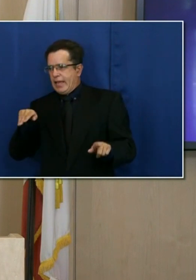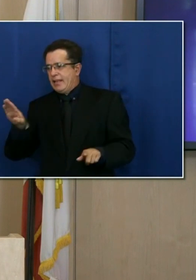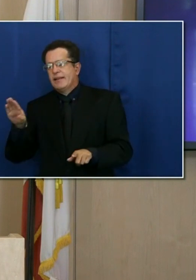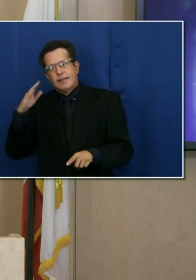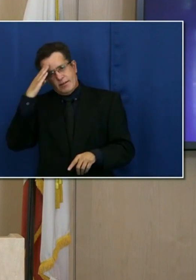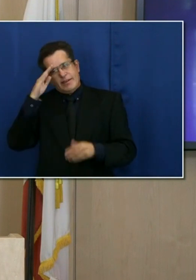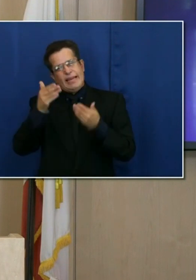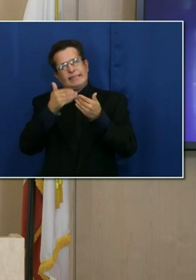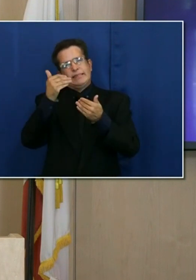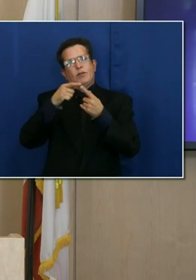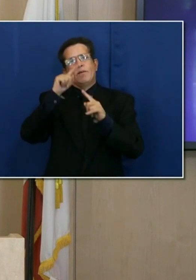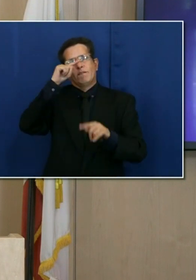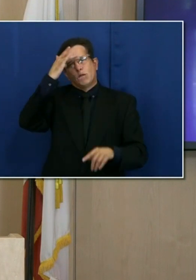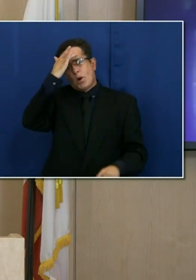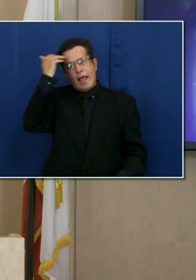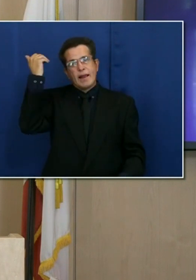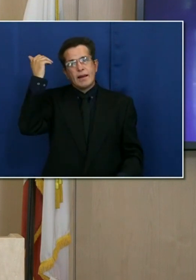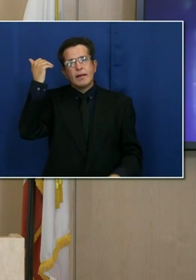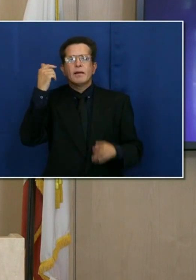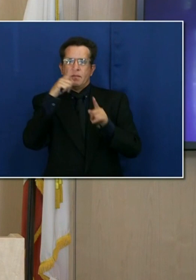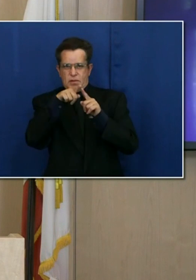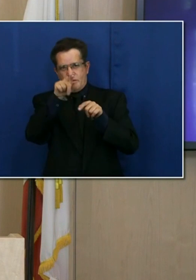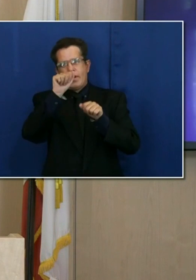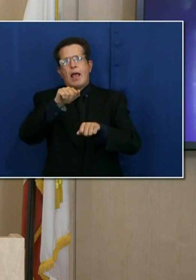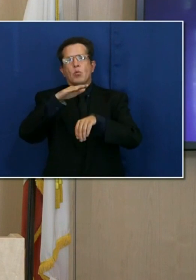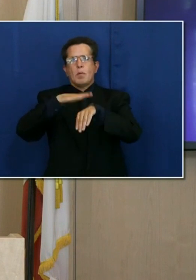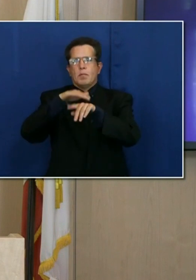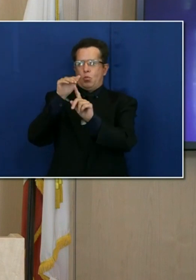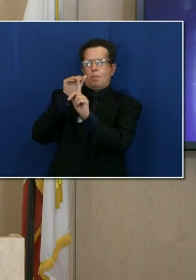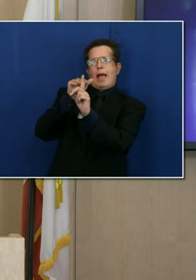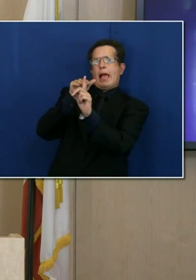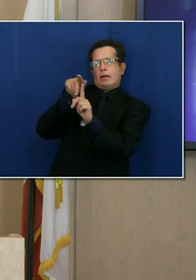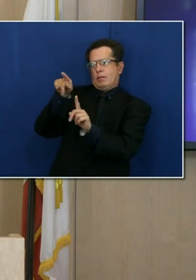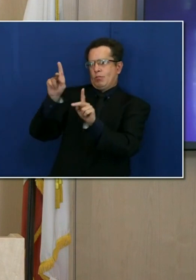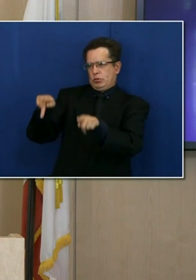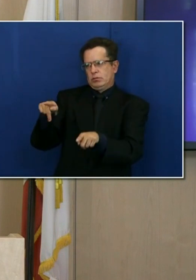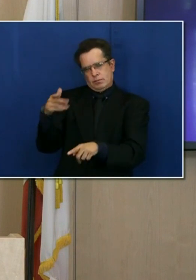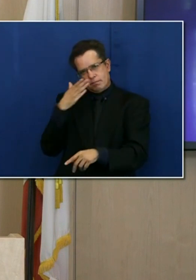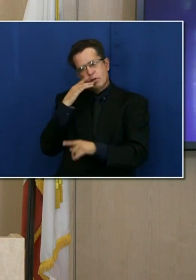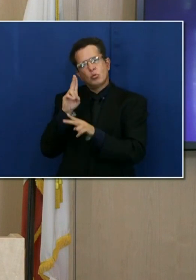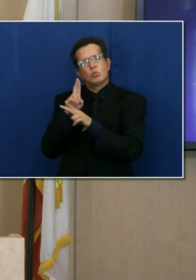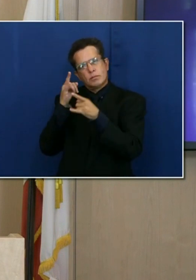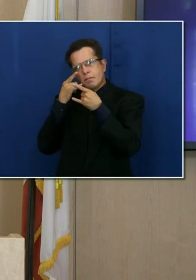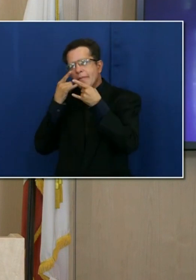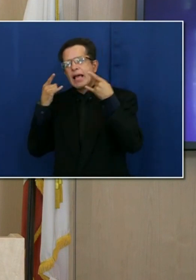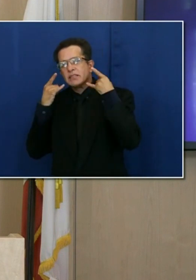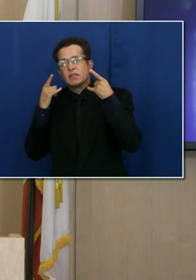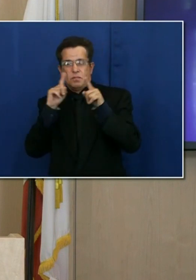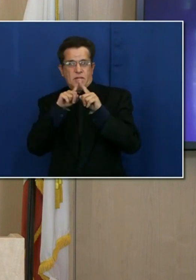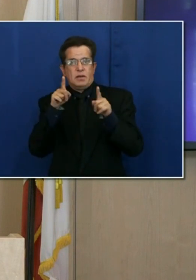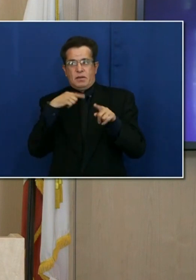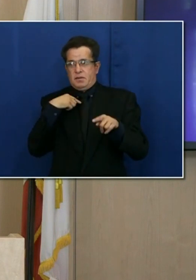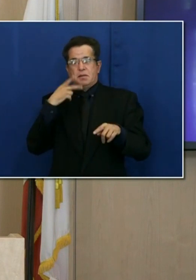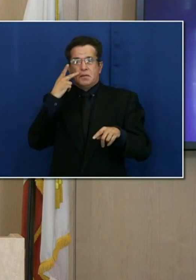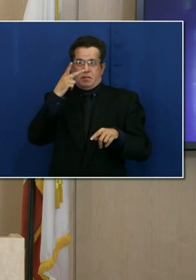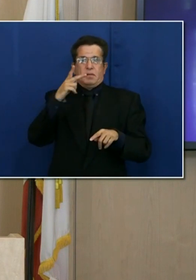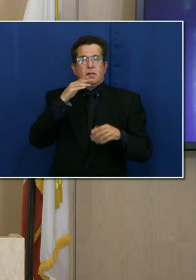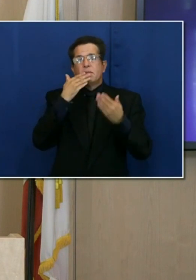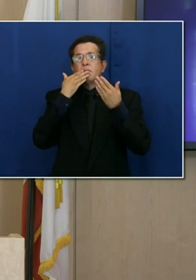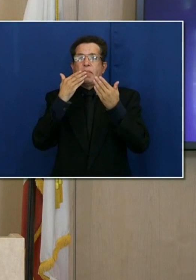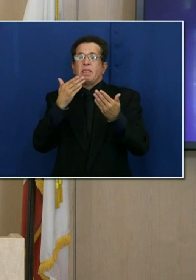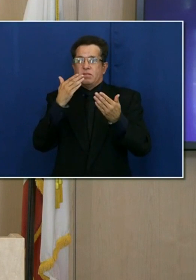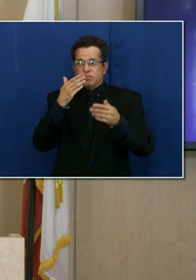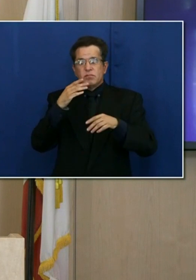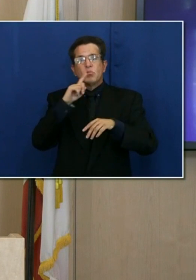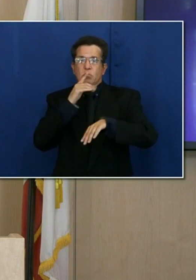to forget, but sometimes just a gentle reminder will help. But by and large, we've been pleased with the response of